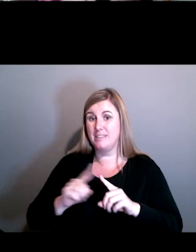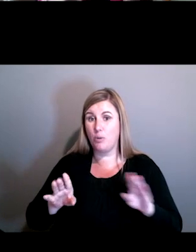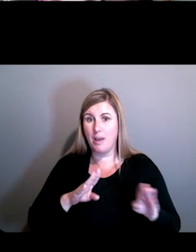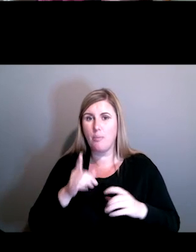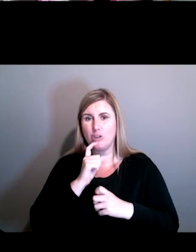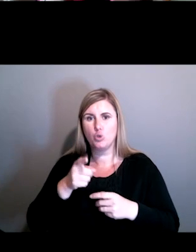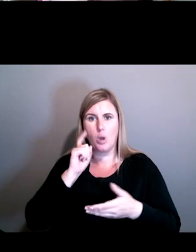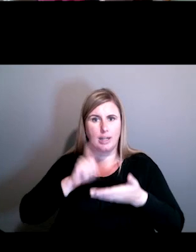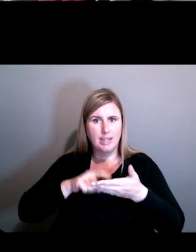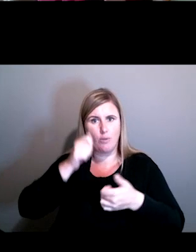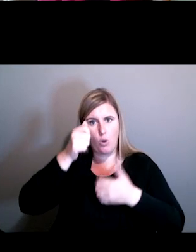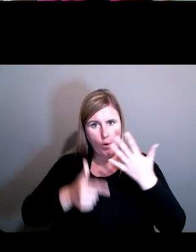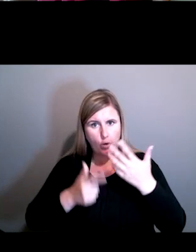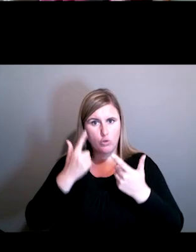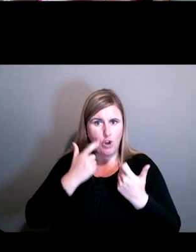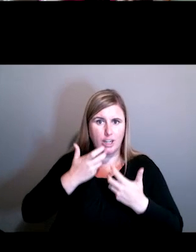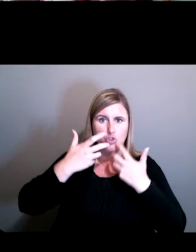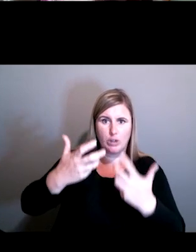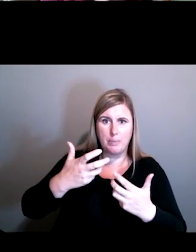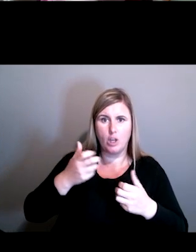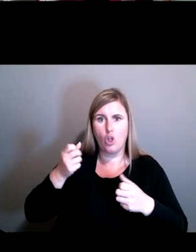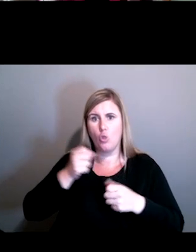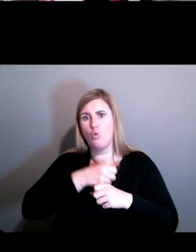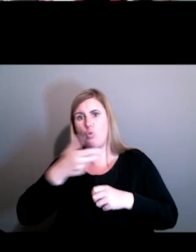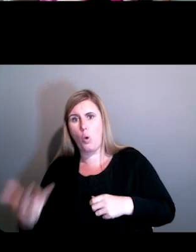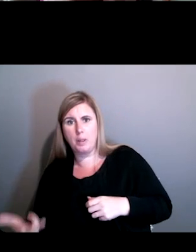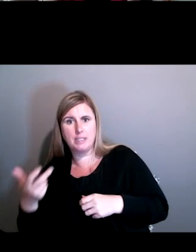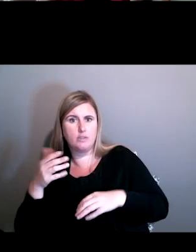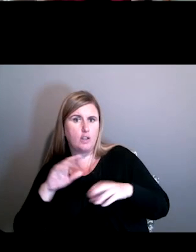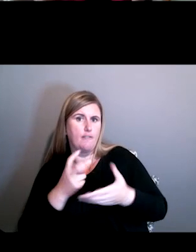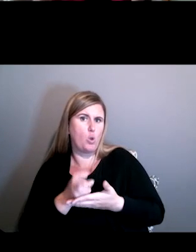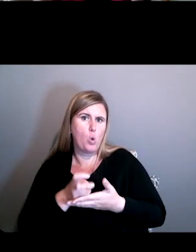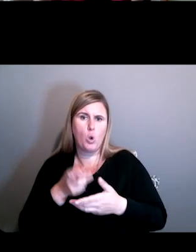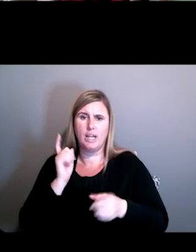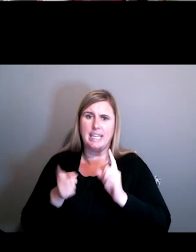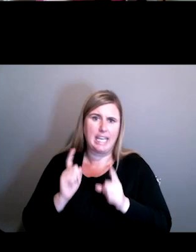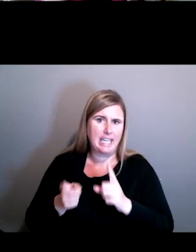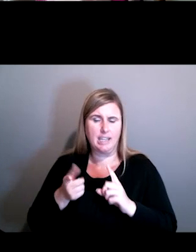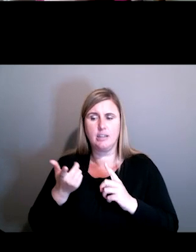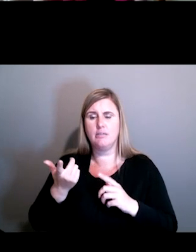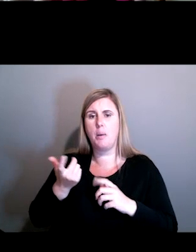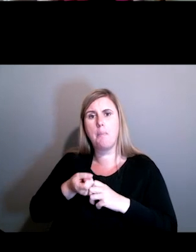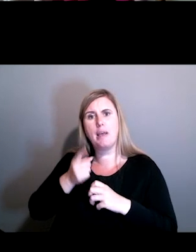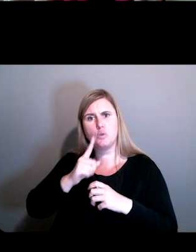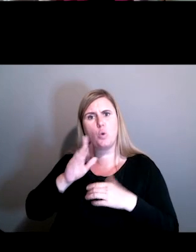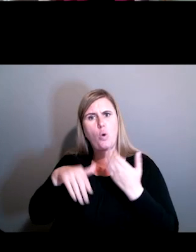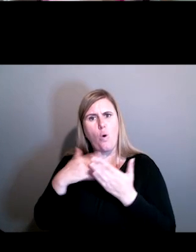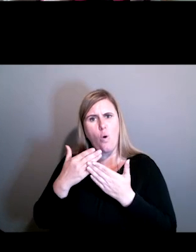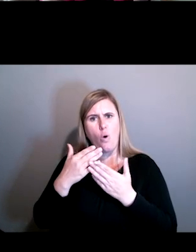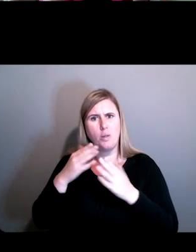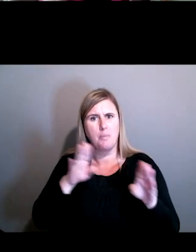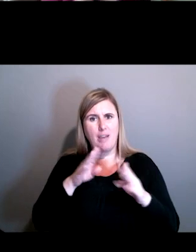of them: crying, screaming, throwing themselves on the floor, kicking, those kinds of things, making sure all of those little behaviors are defined in that